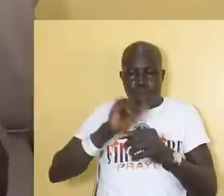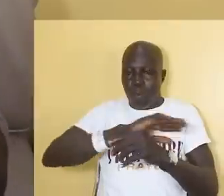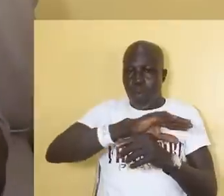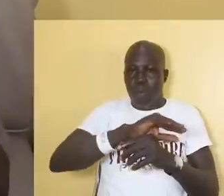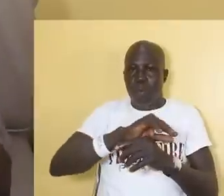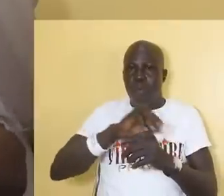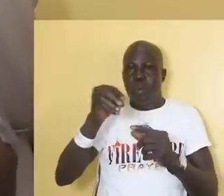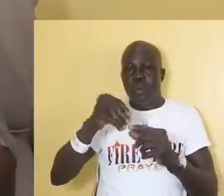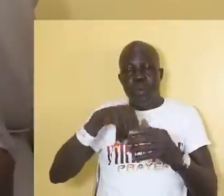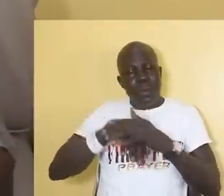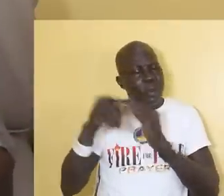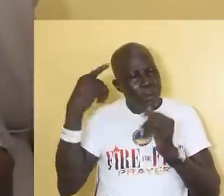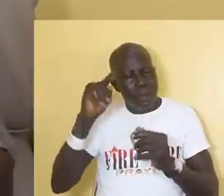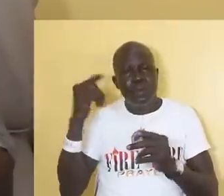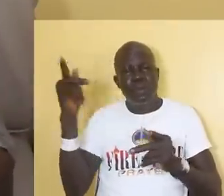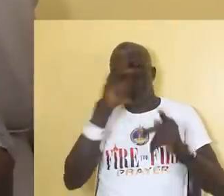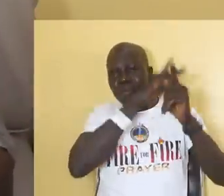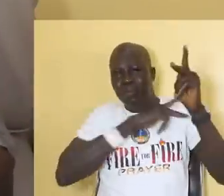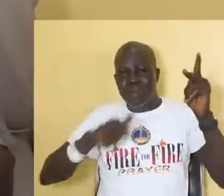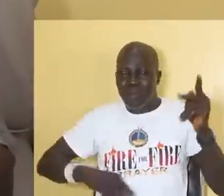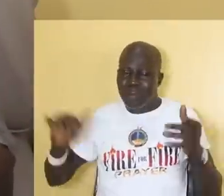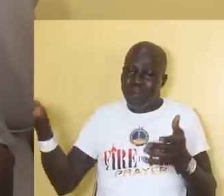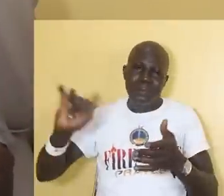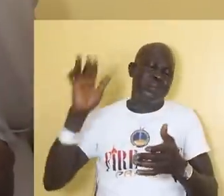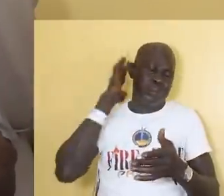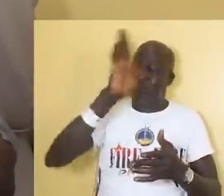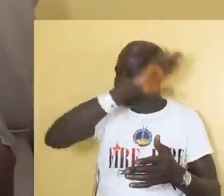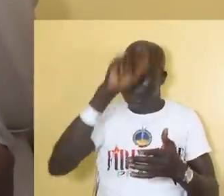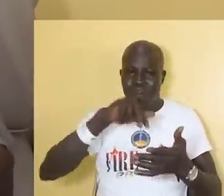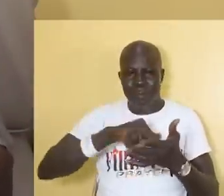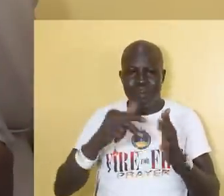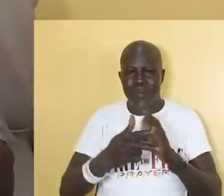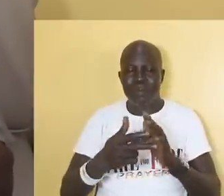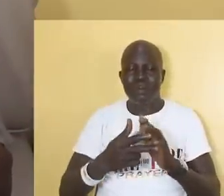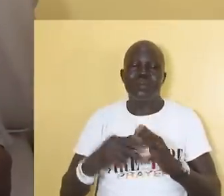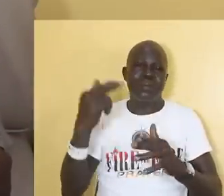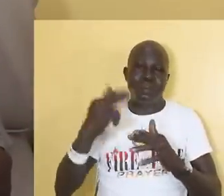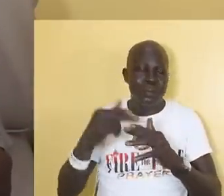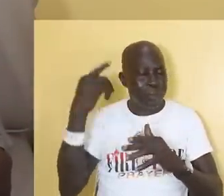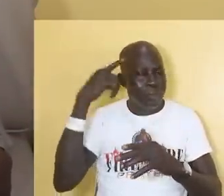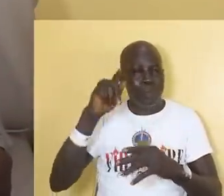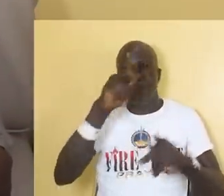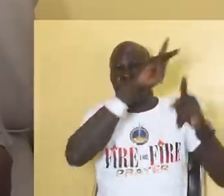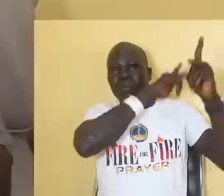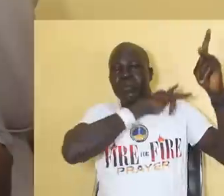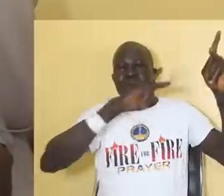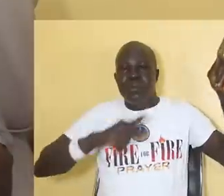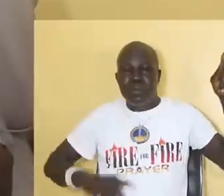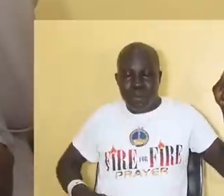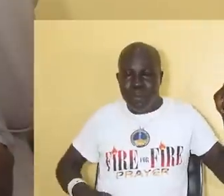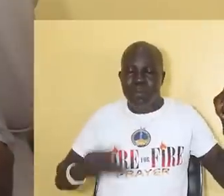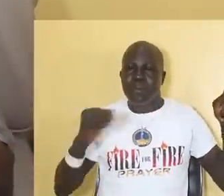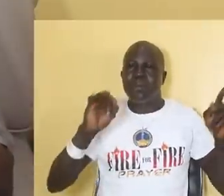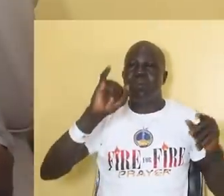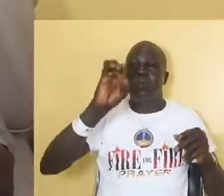loba ka ni daruko won. Is it for the kings that we cannot mention their names? Lati kabiyesi oni ofun ife. From king kabiyesi from of